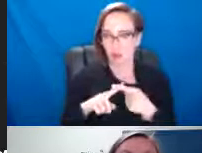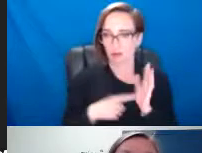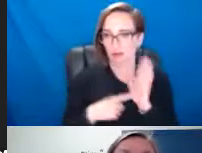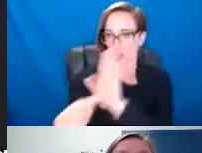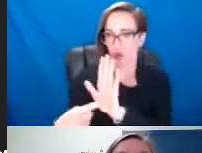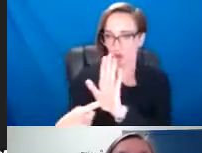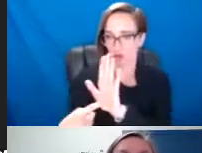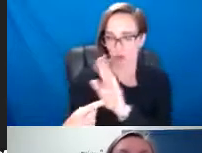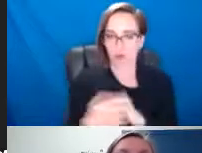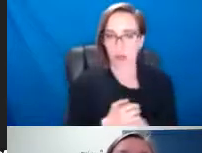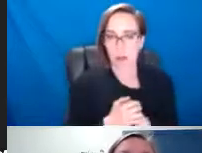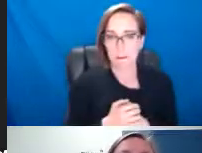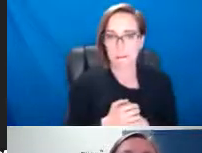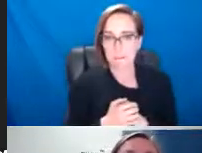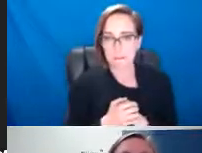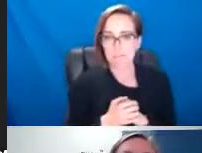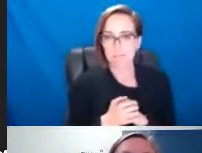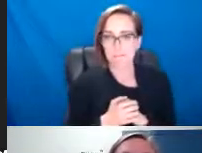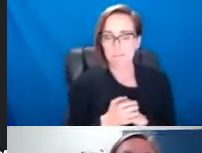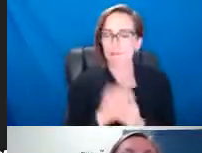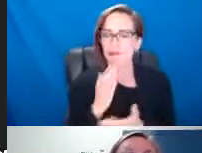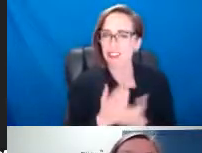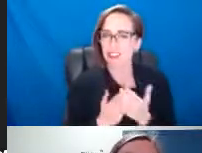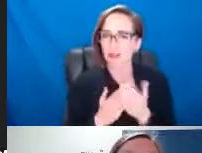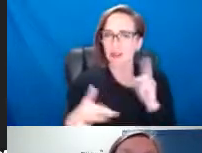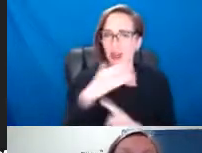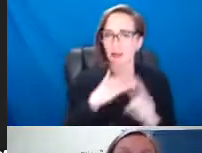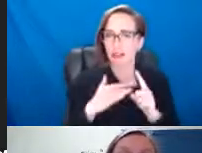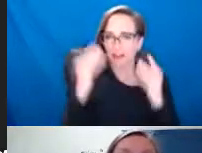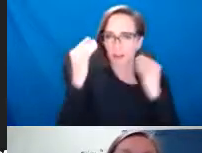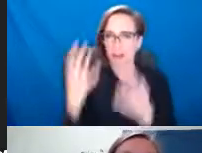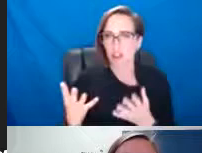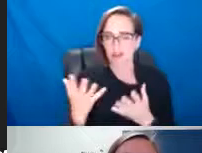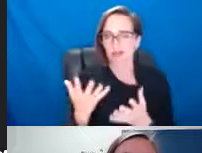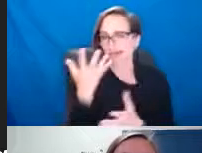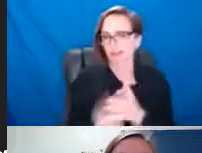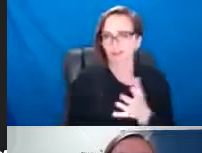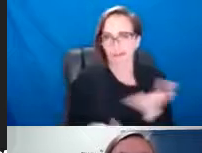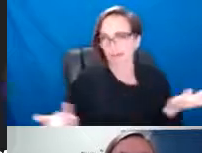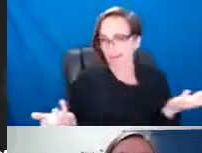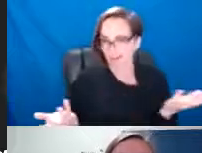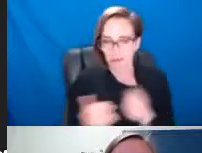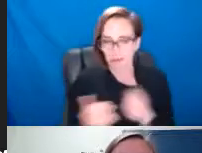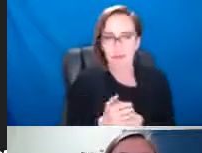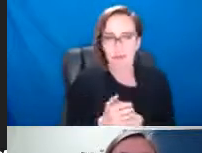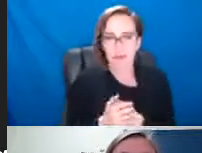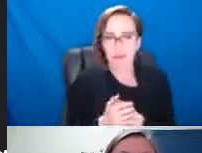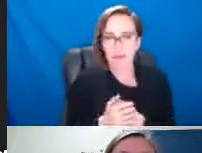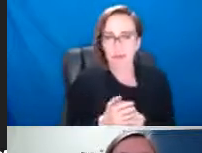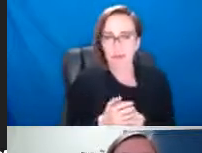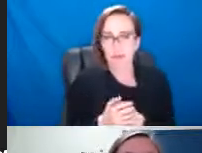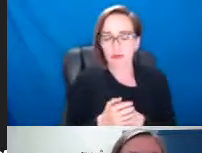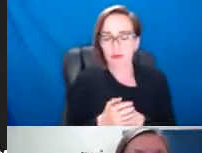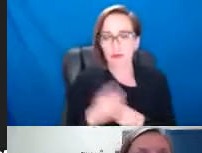There's a lot of that incidental information has just gone. She doesn't, necessarily